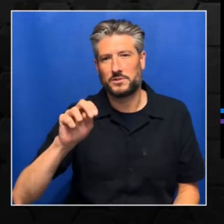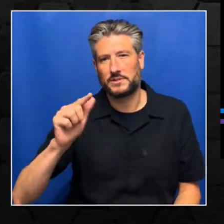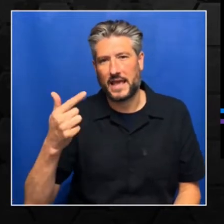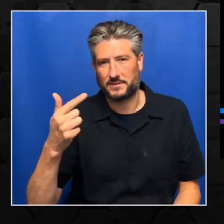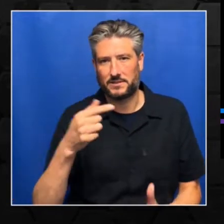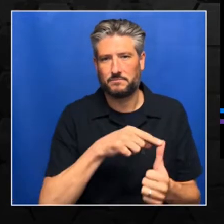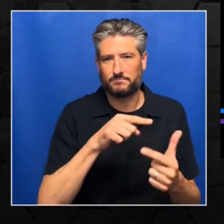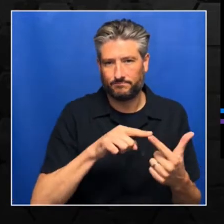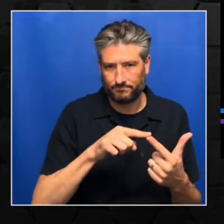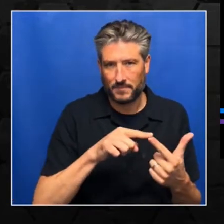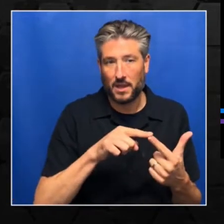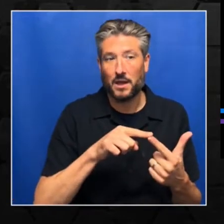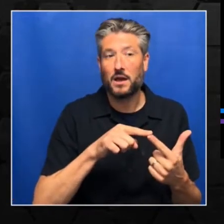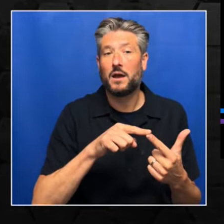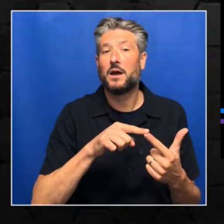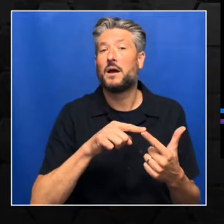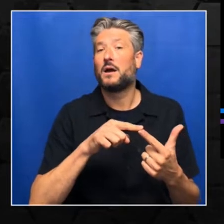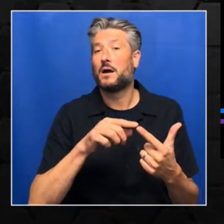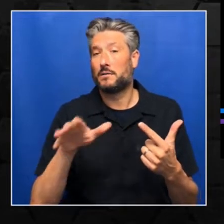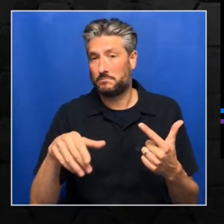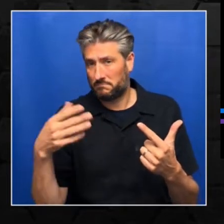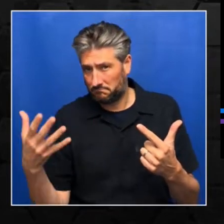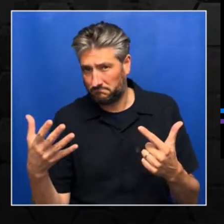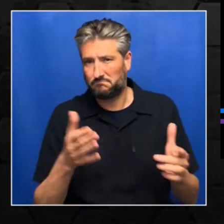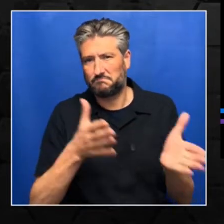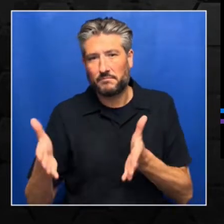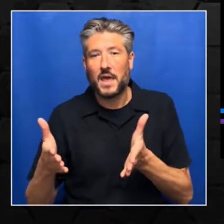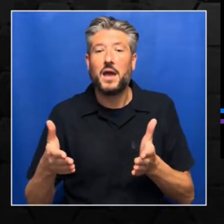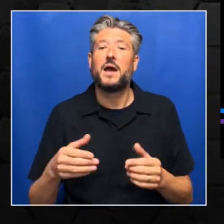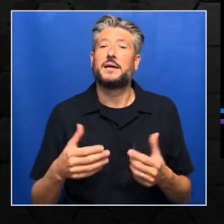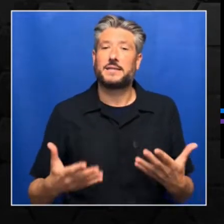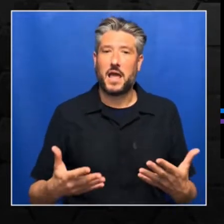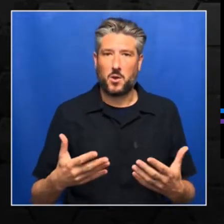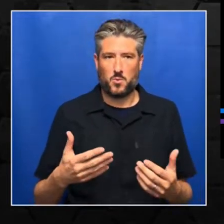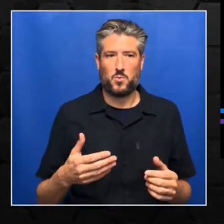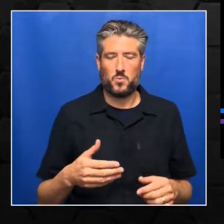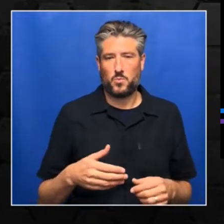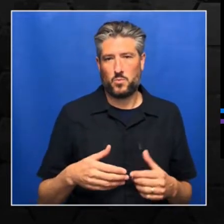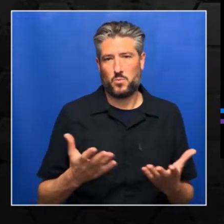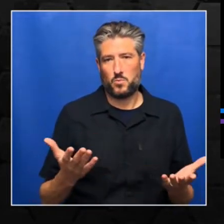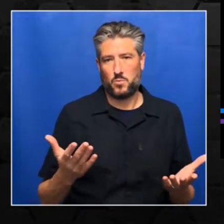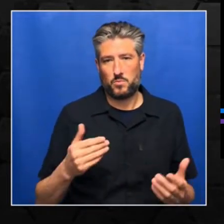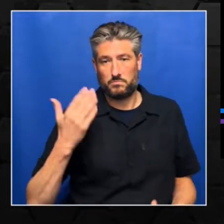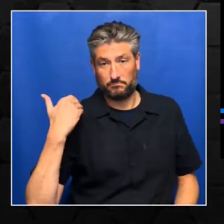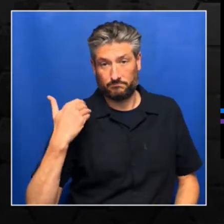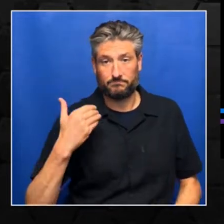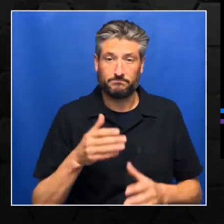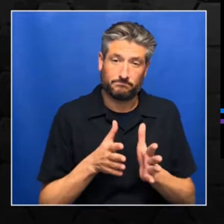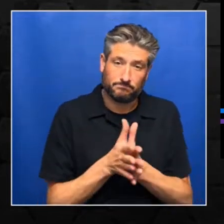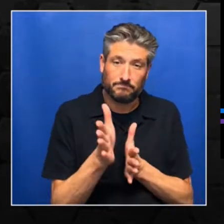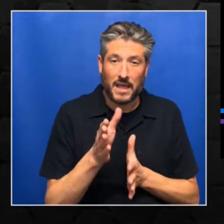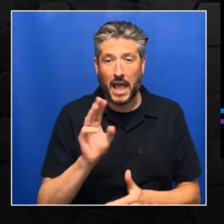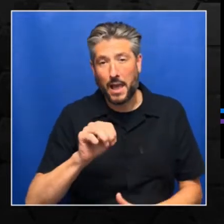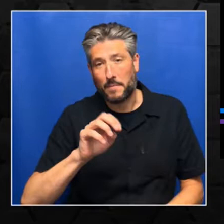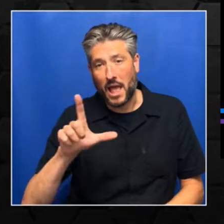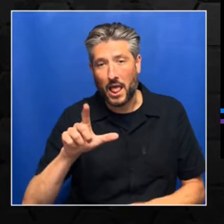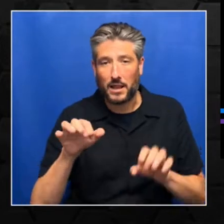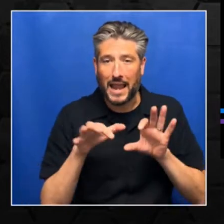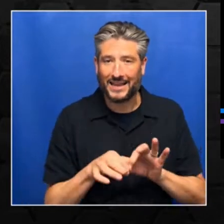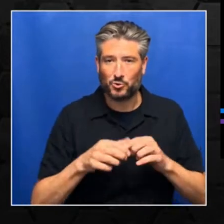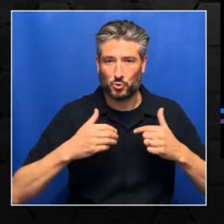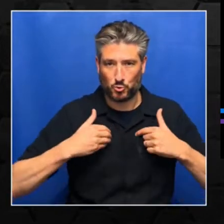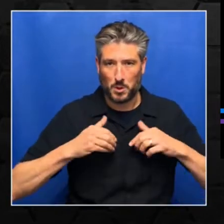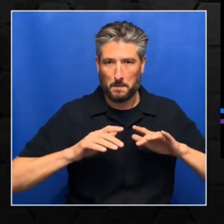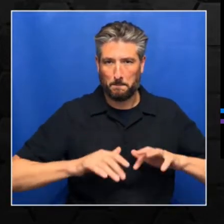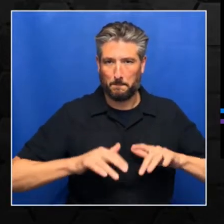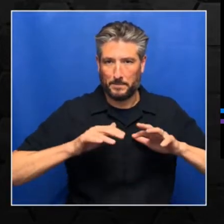Moving on. So now we've talked about machine learning model on a local basis, like